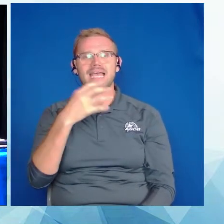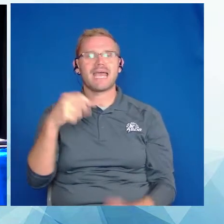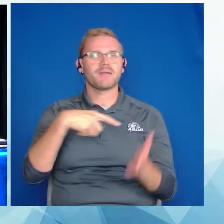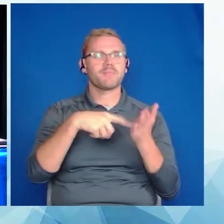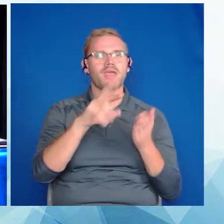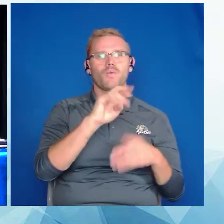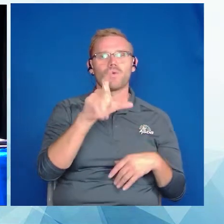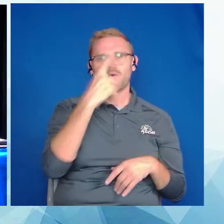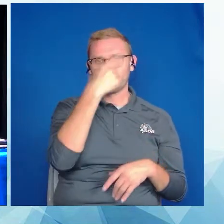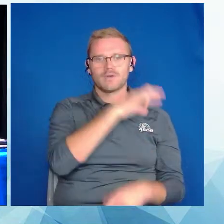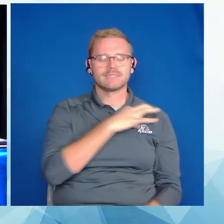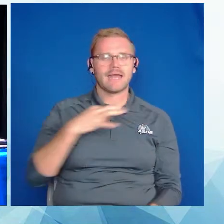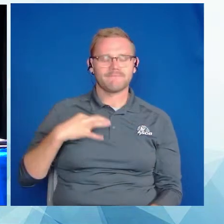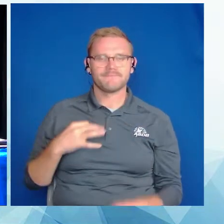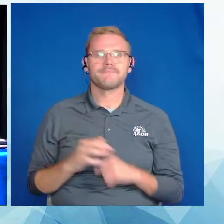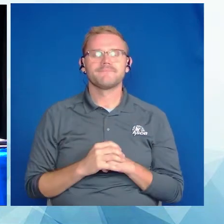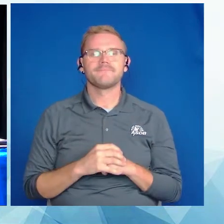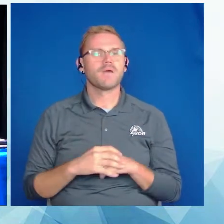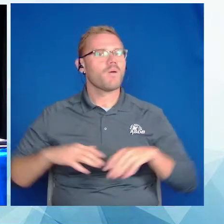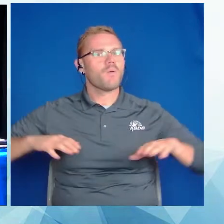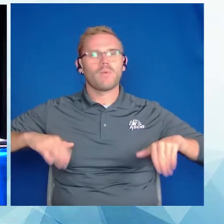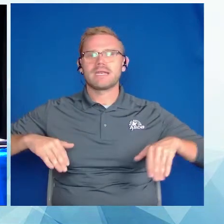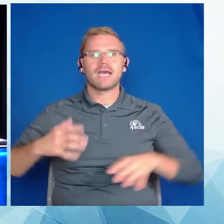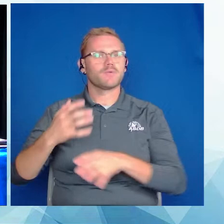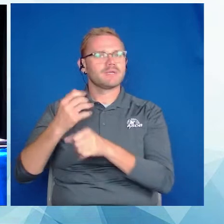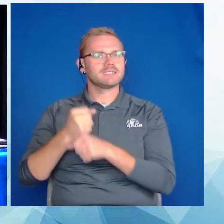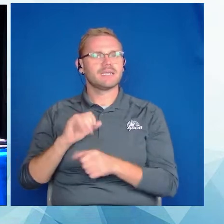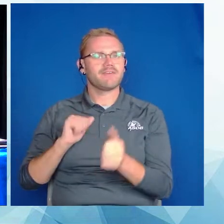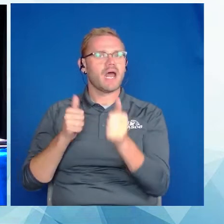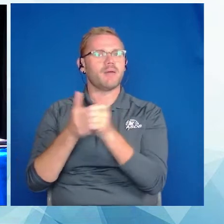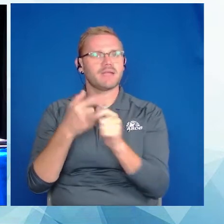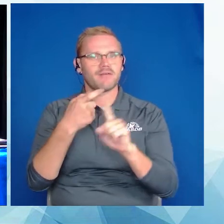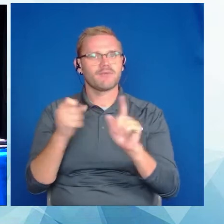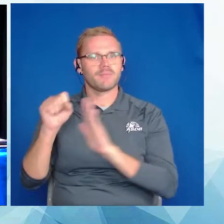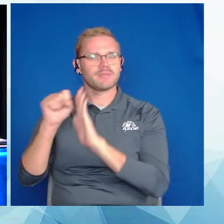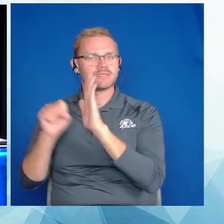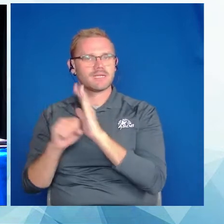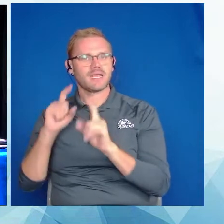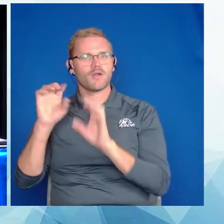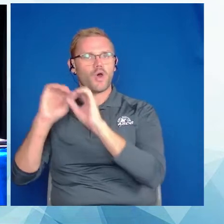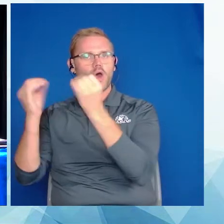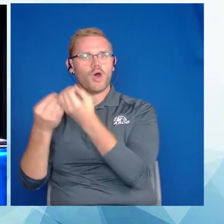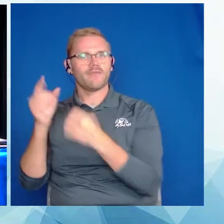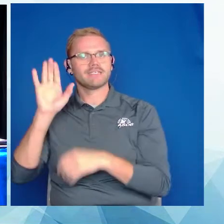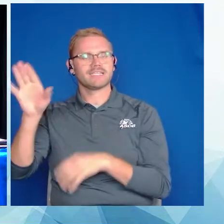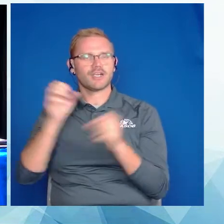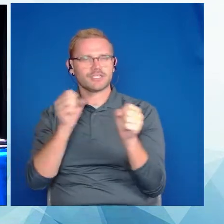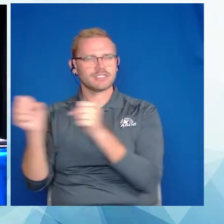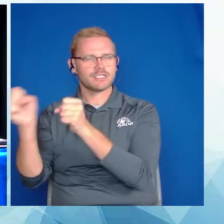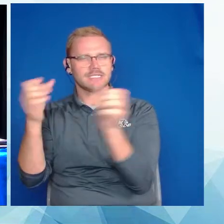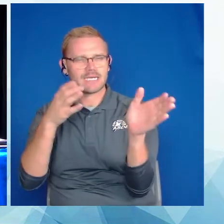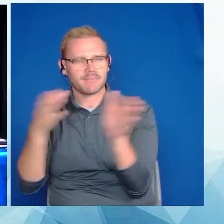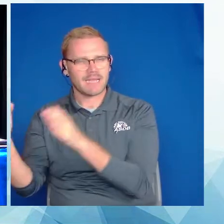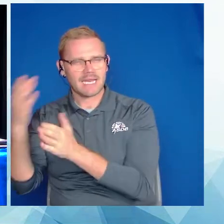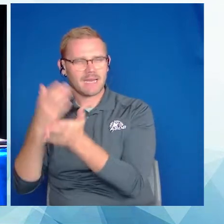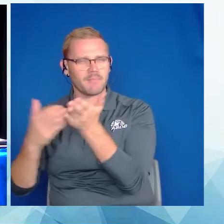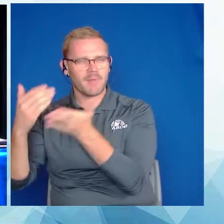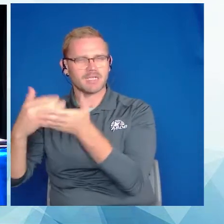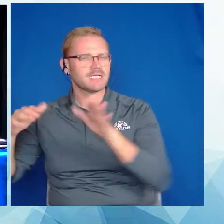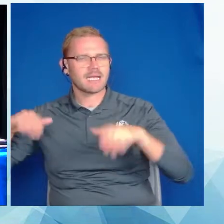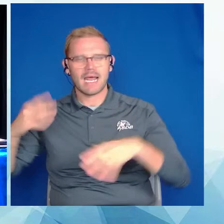staff. We have not yet received an update from the State Office of Strategic Planning and Budgeting